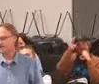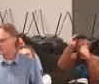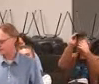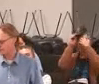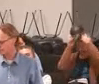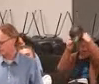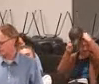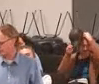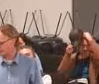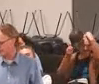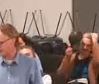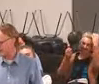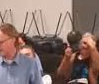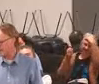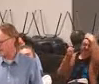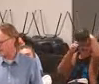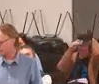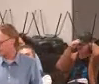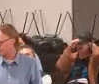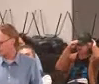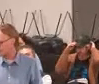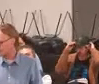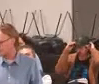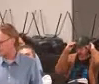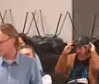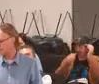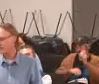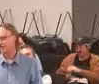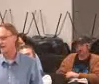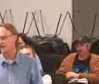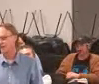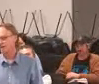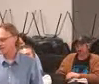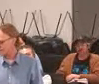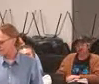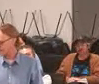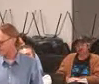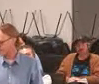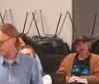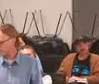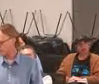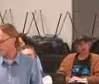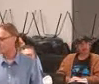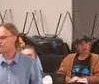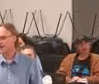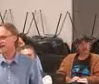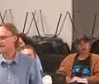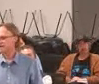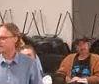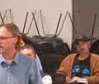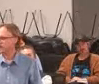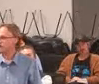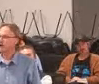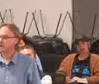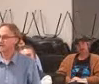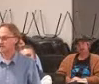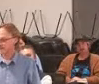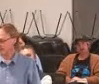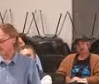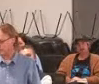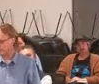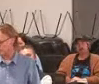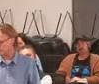to learn how to navigate college courses and systems while receiving support from faculty and staff while they're still in high